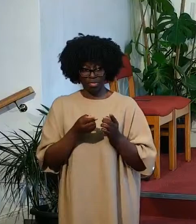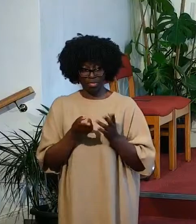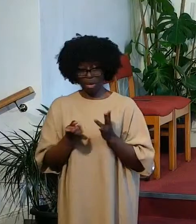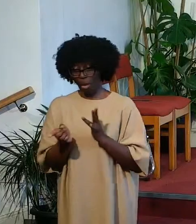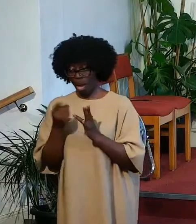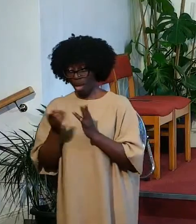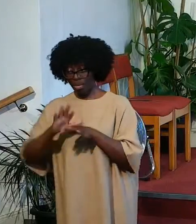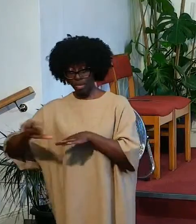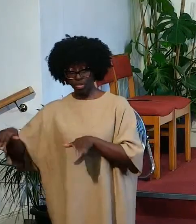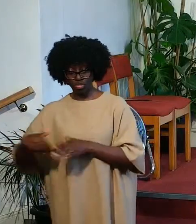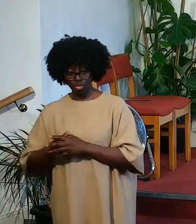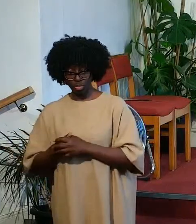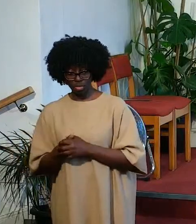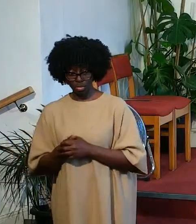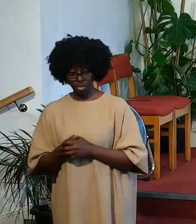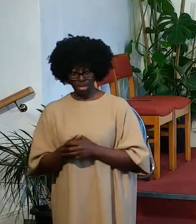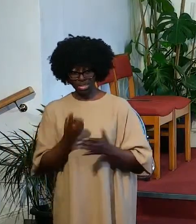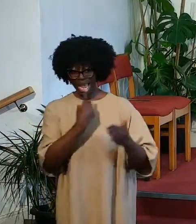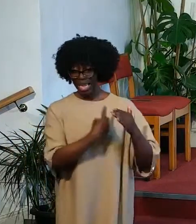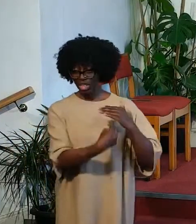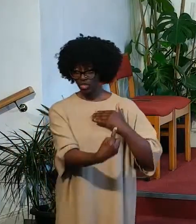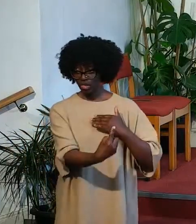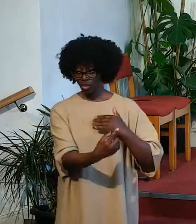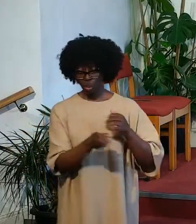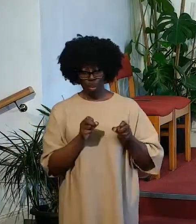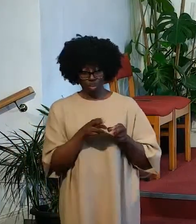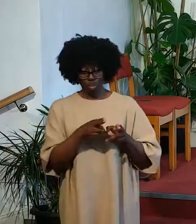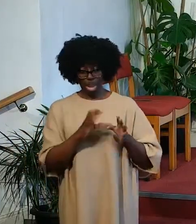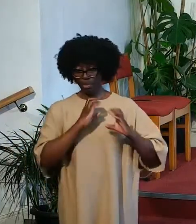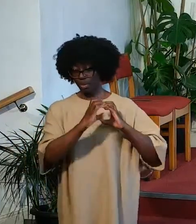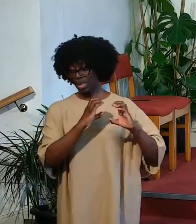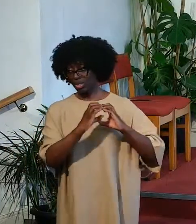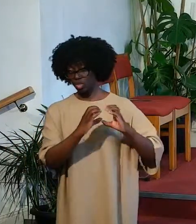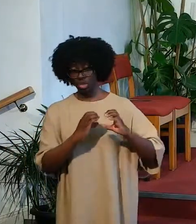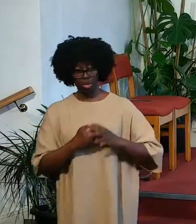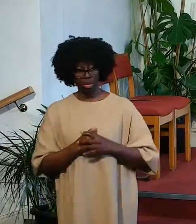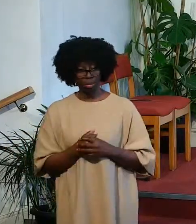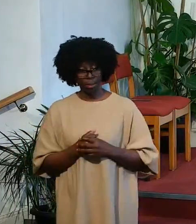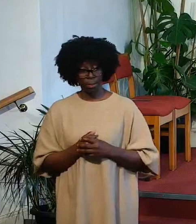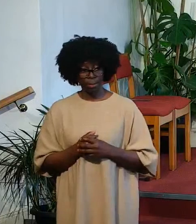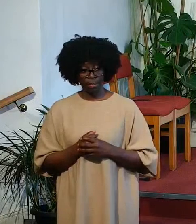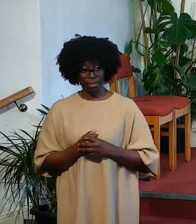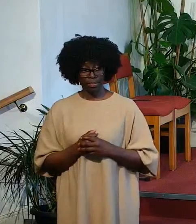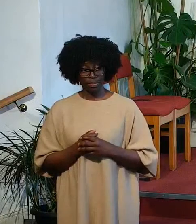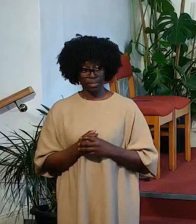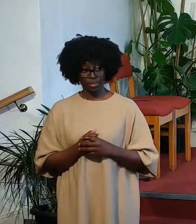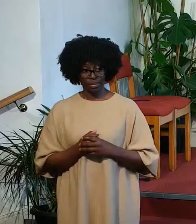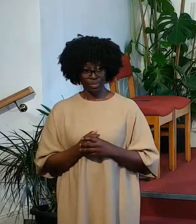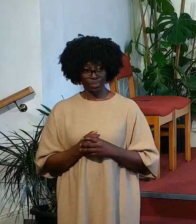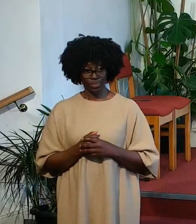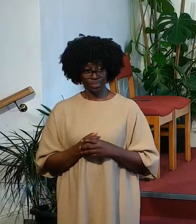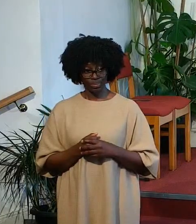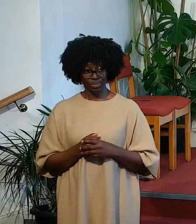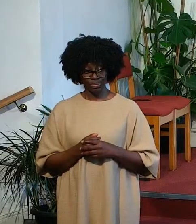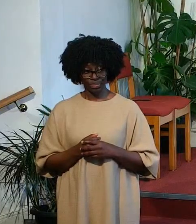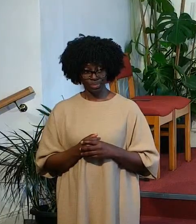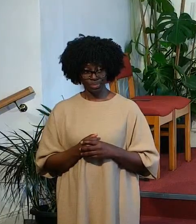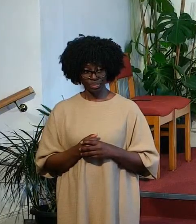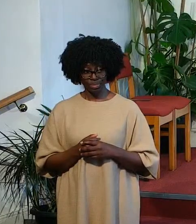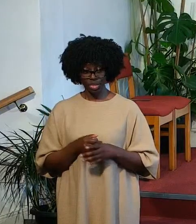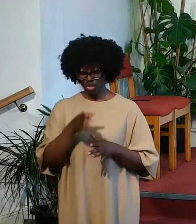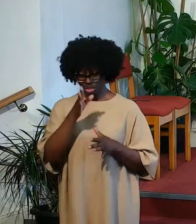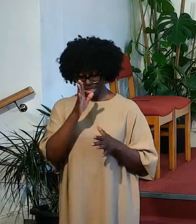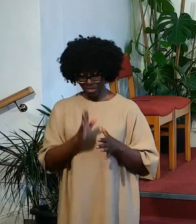school. School will learn that. That's shared with other carers. And so individuals who are severely autistic have severe